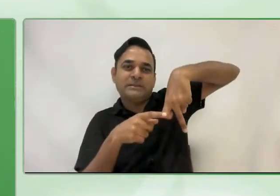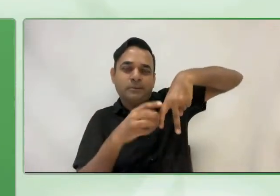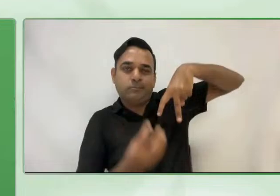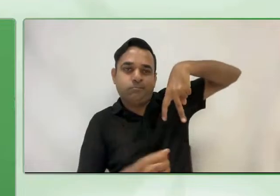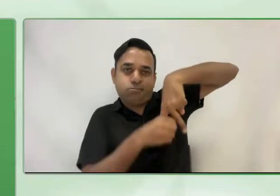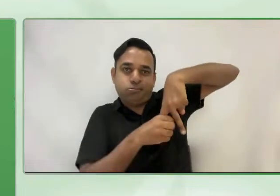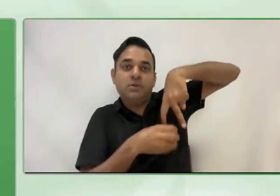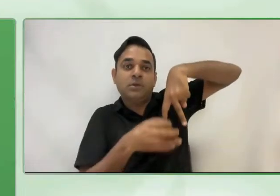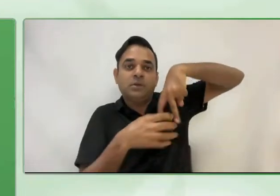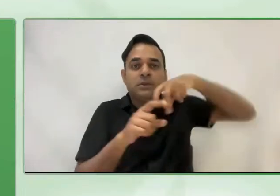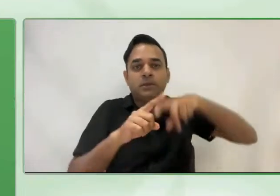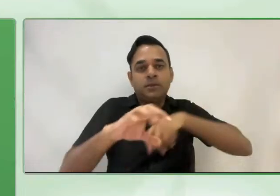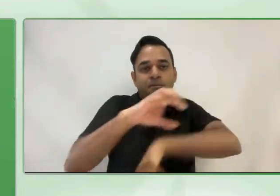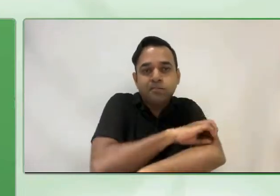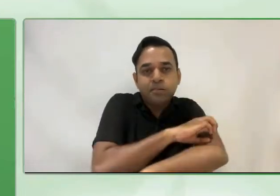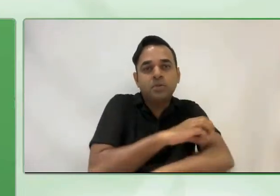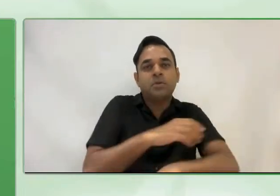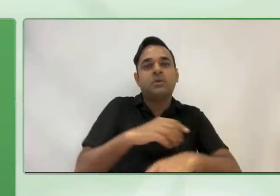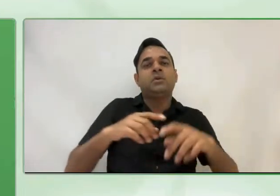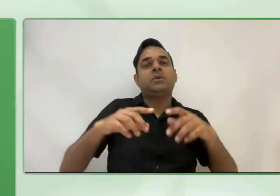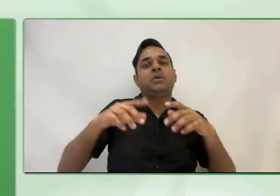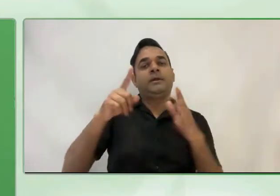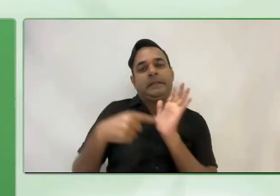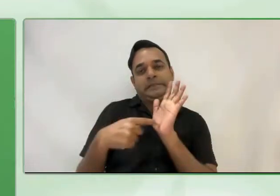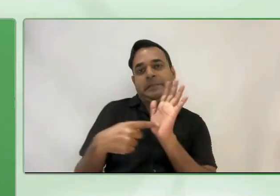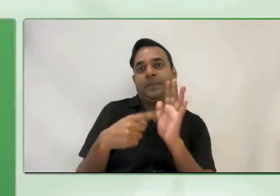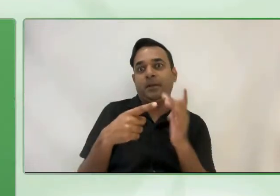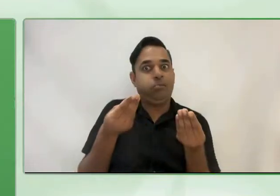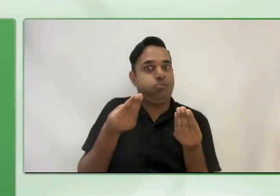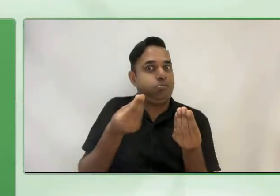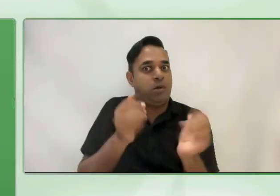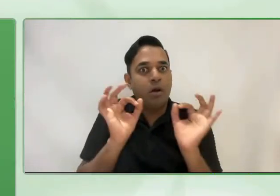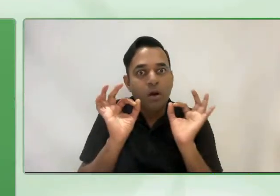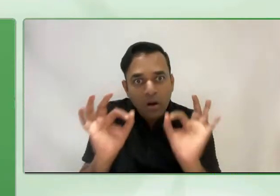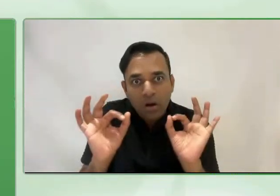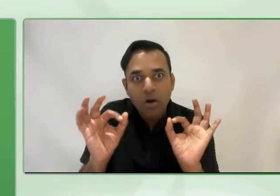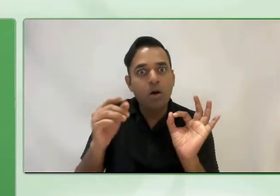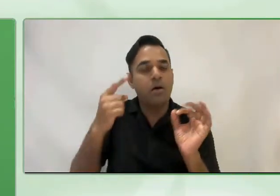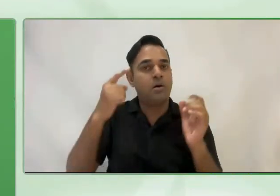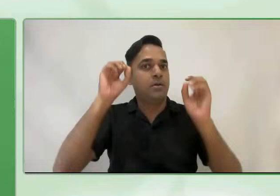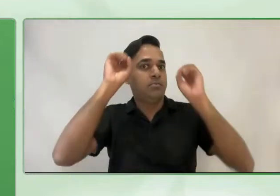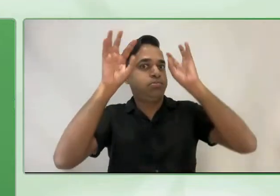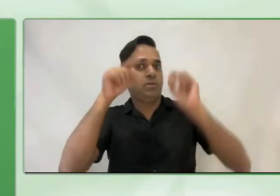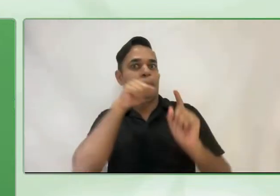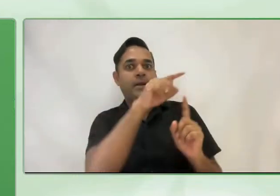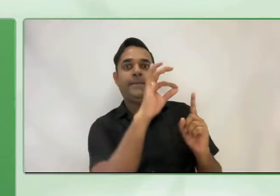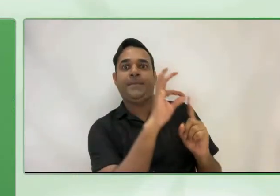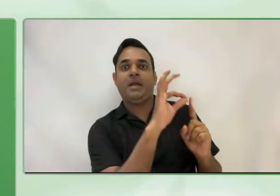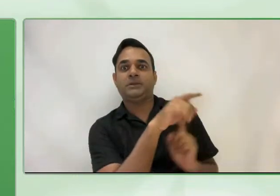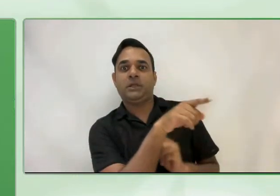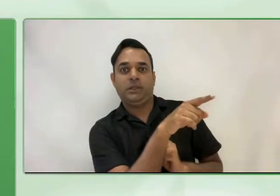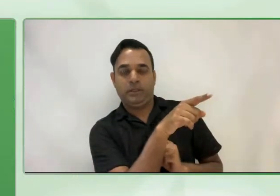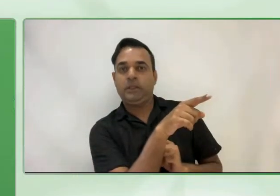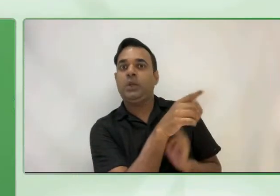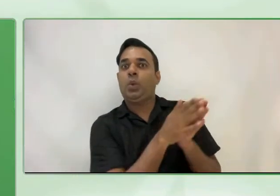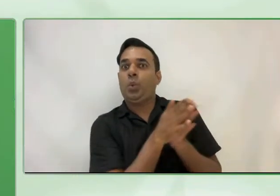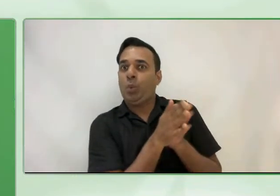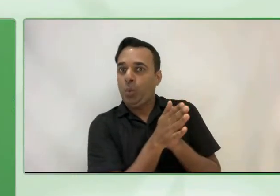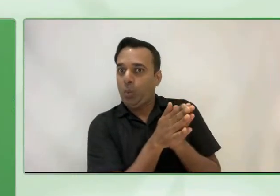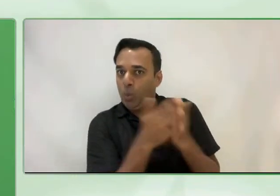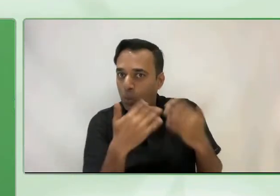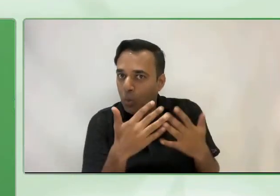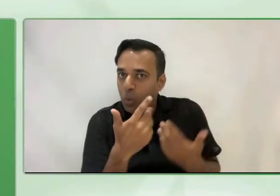but also a quiet room here at the conference, which produce quiet rooms for people